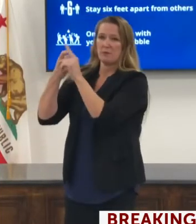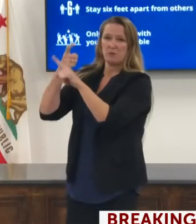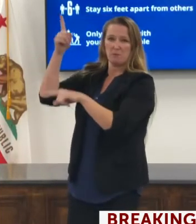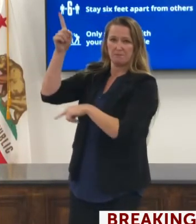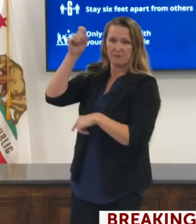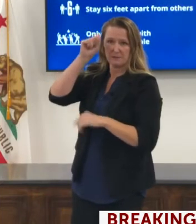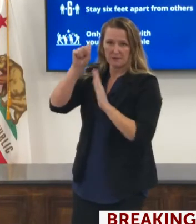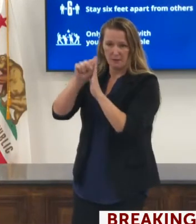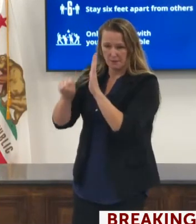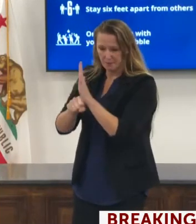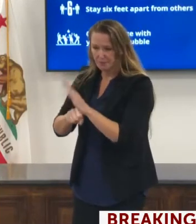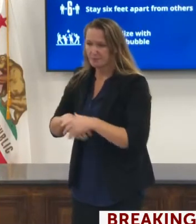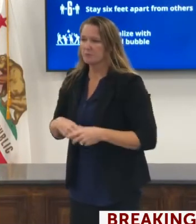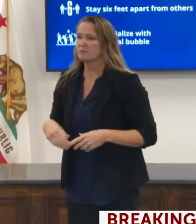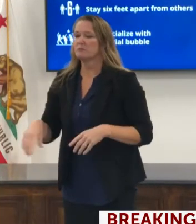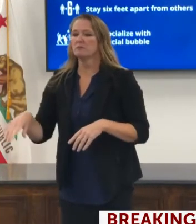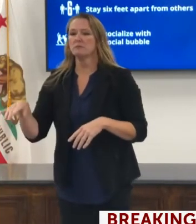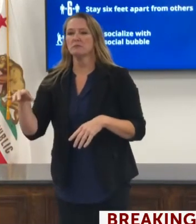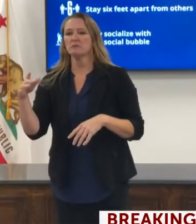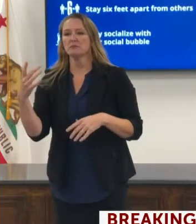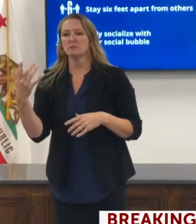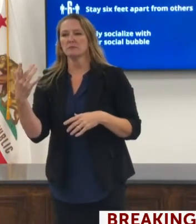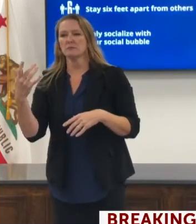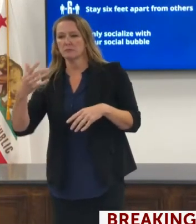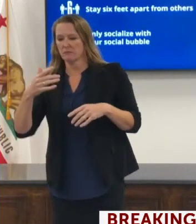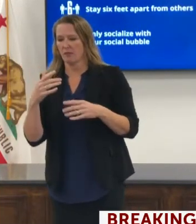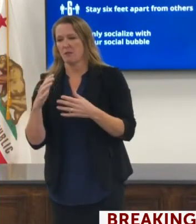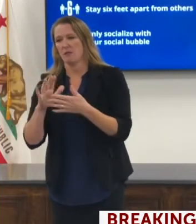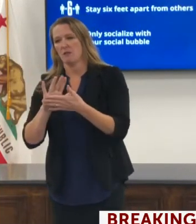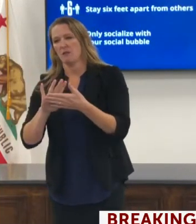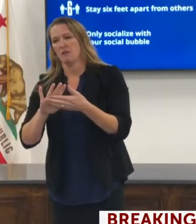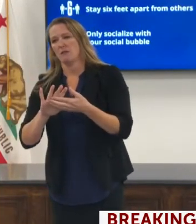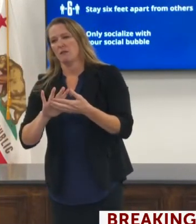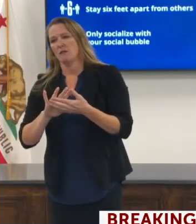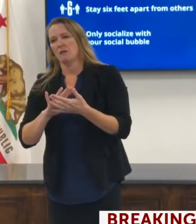being adhered to with respect to state guidance.